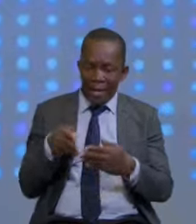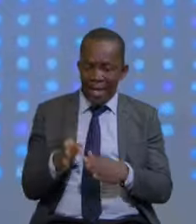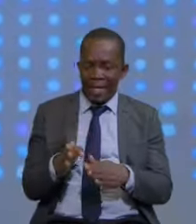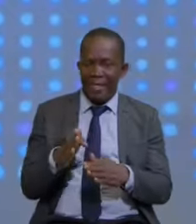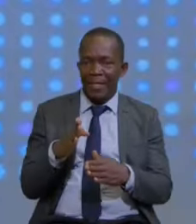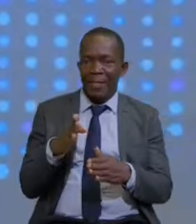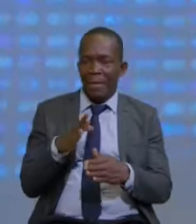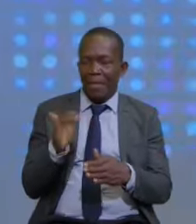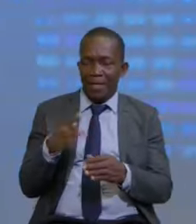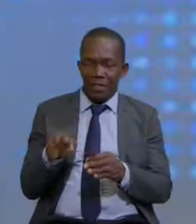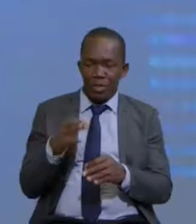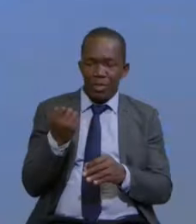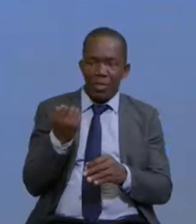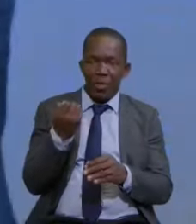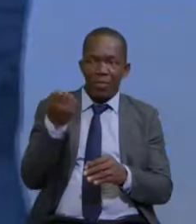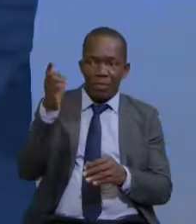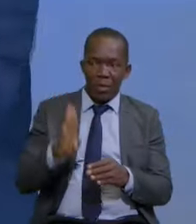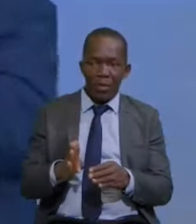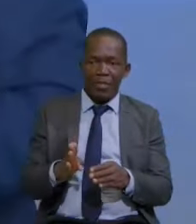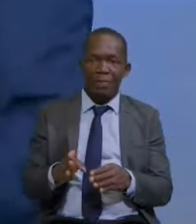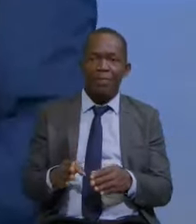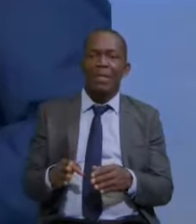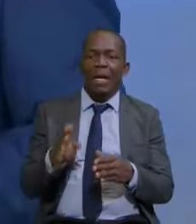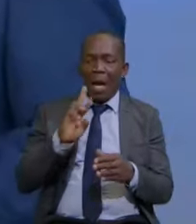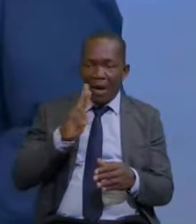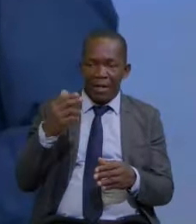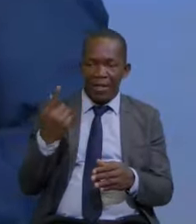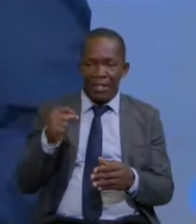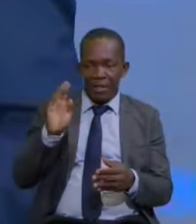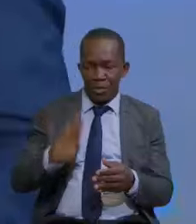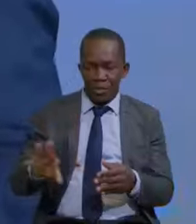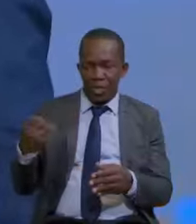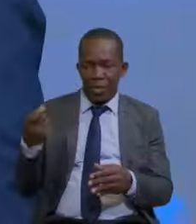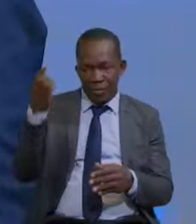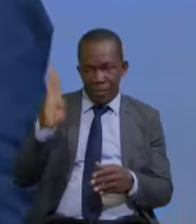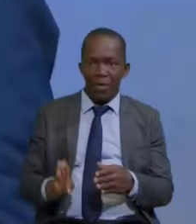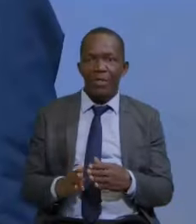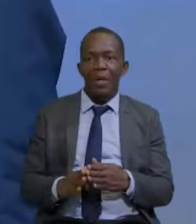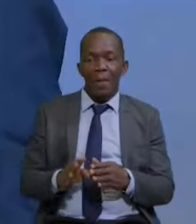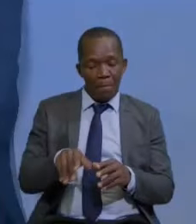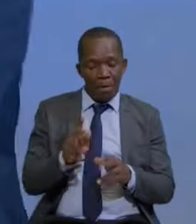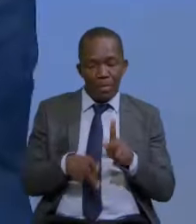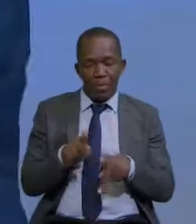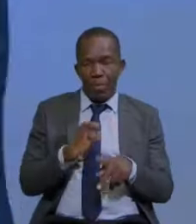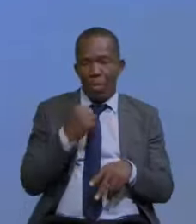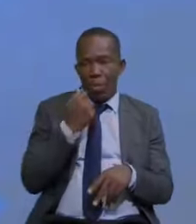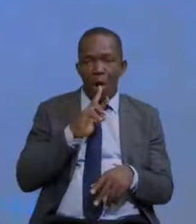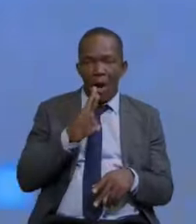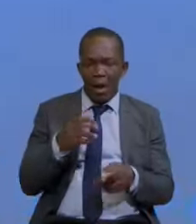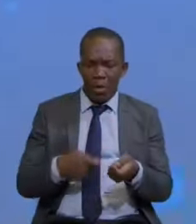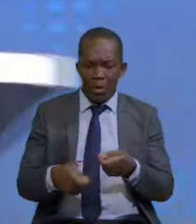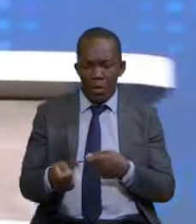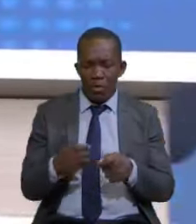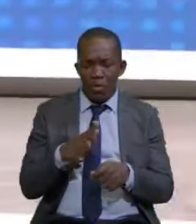many as are led and guided by wrath, they are the children of wrath. As many as are led